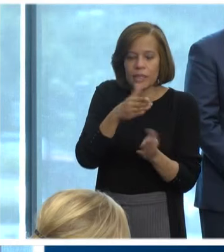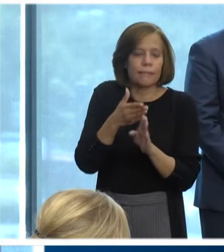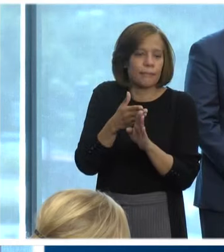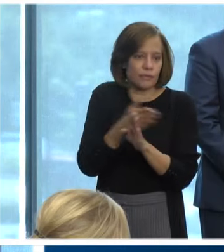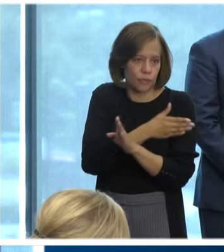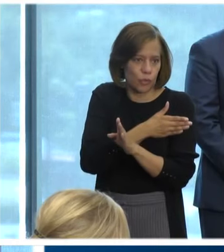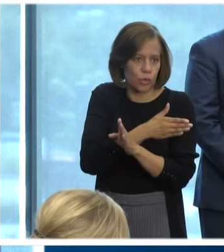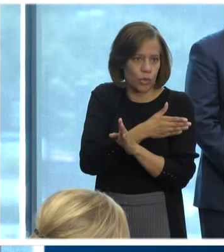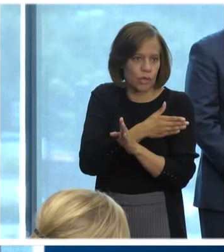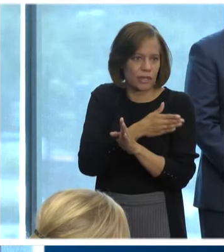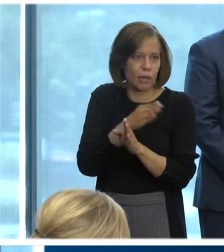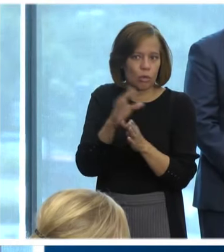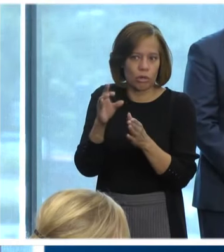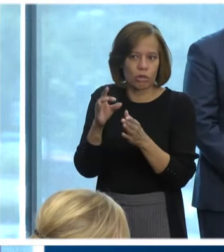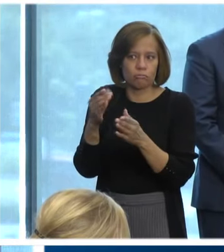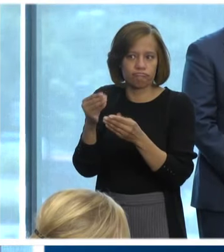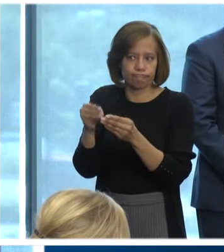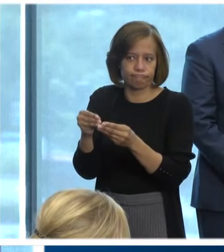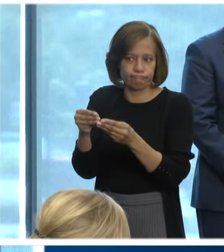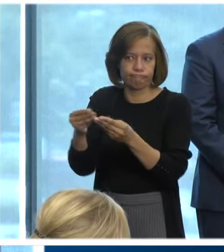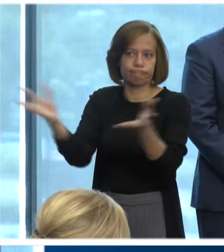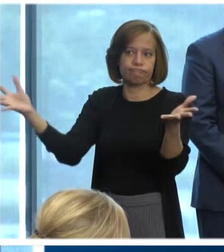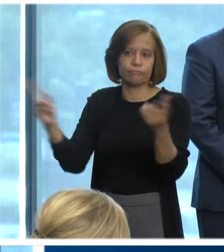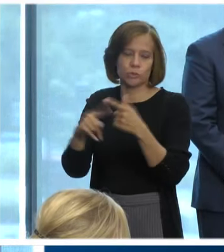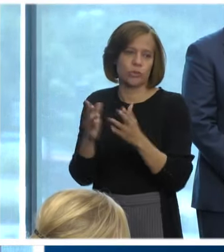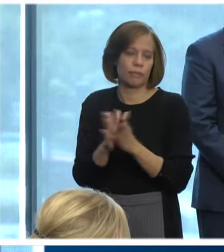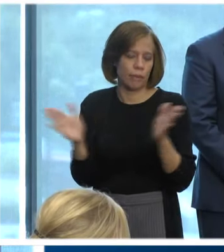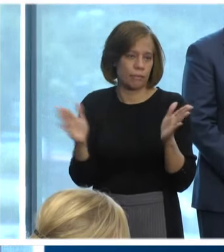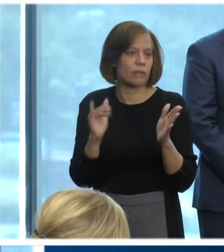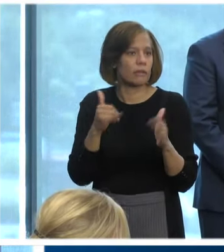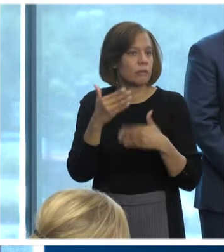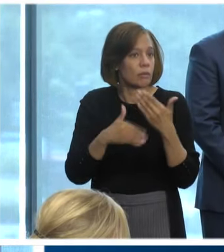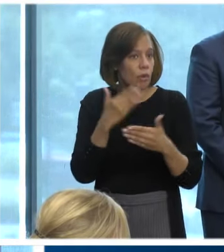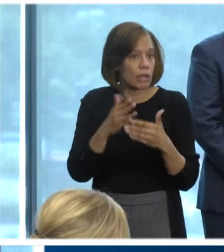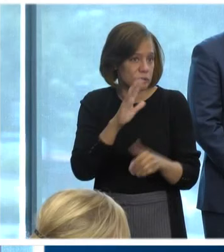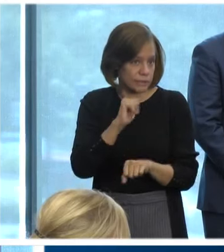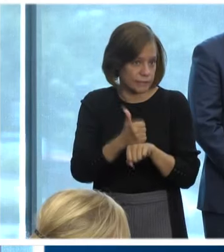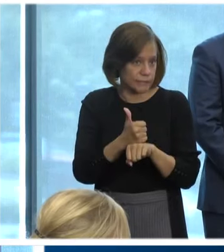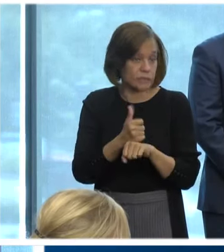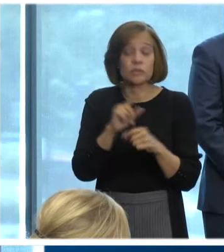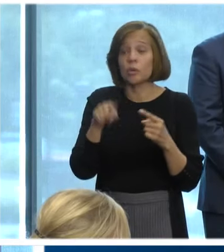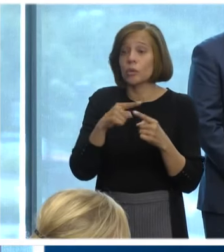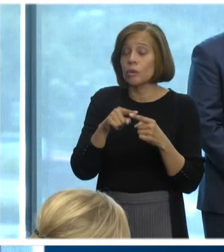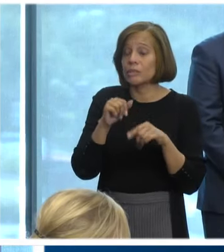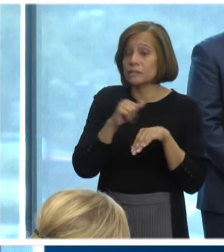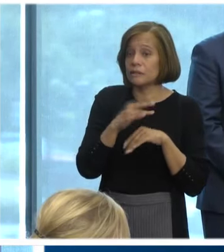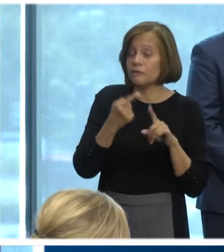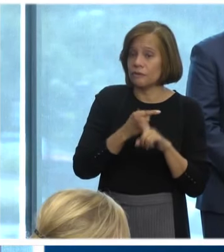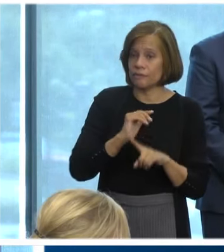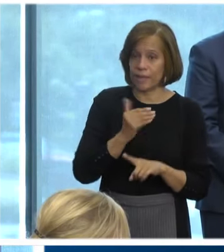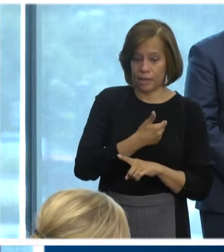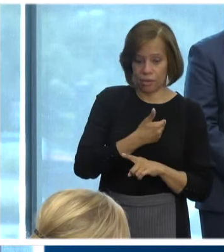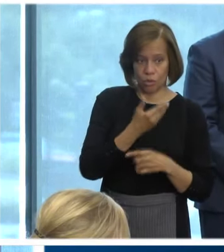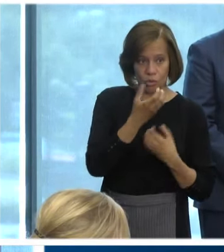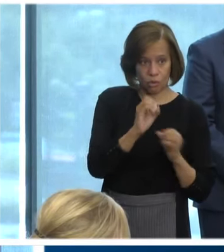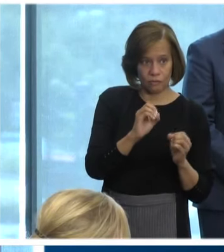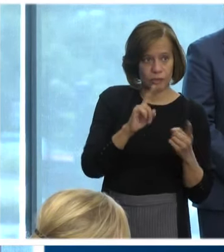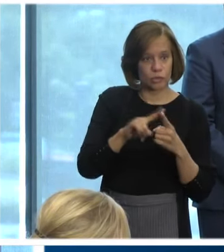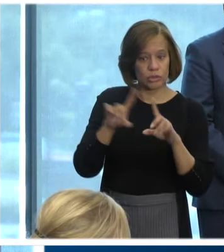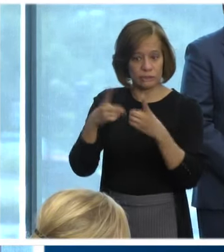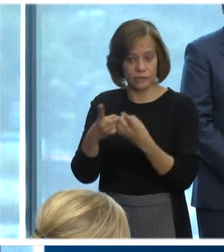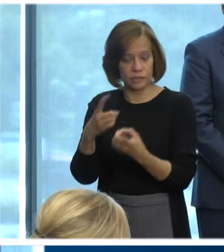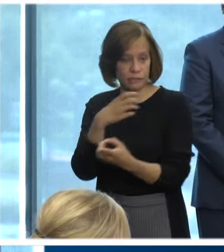be released. And that was the process that was in place. So when we sent them from our office to the Division of Police,